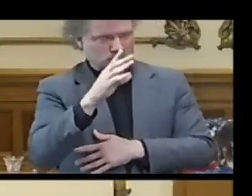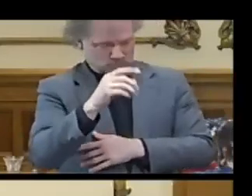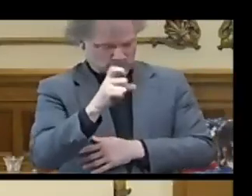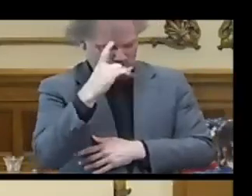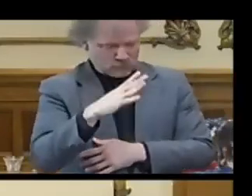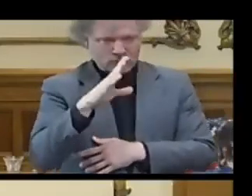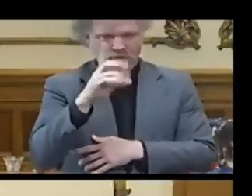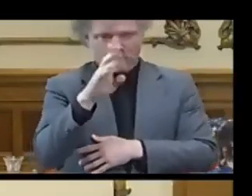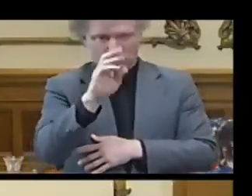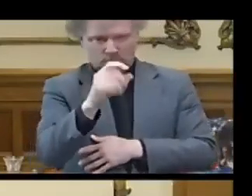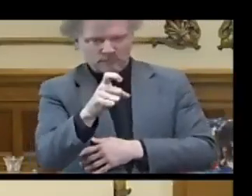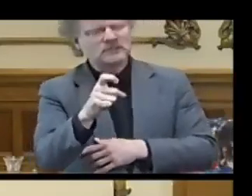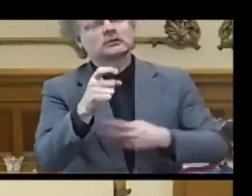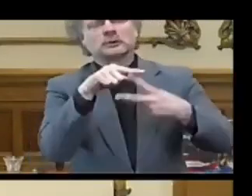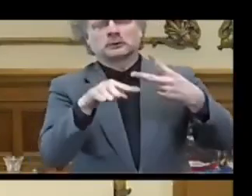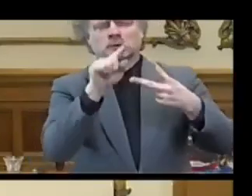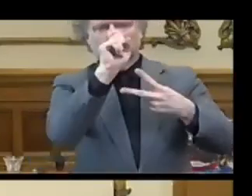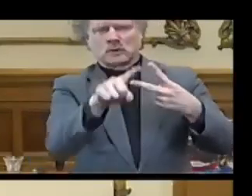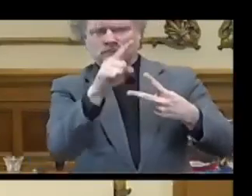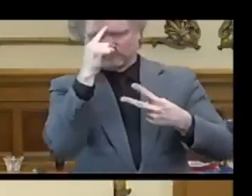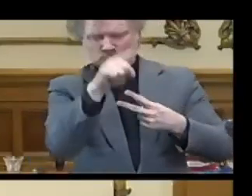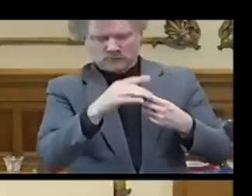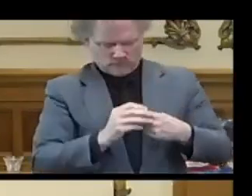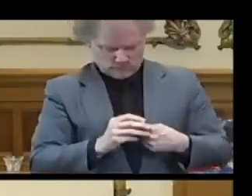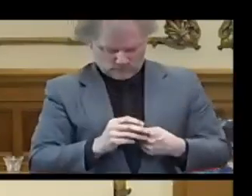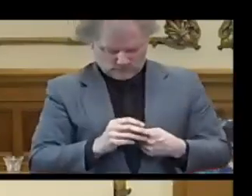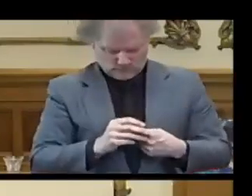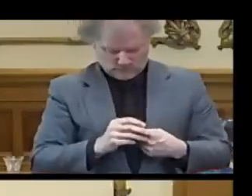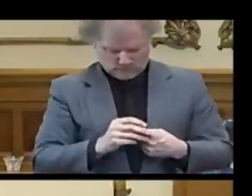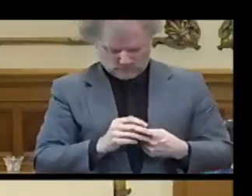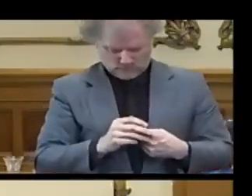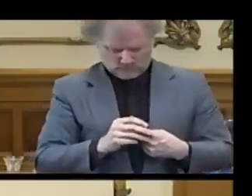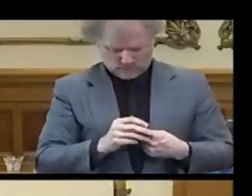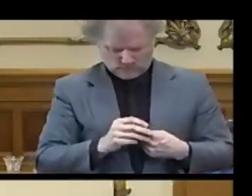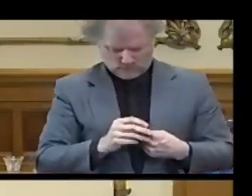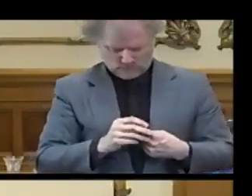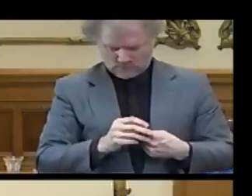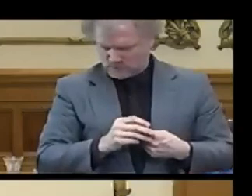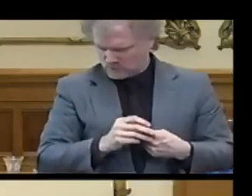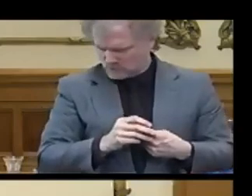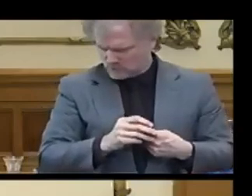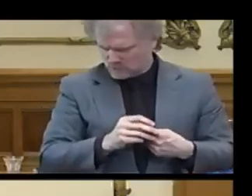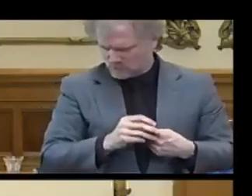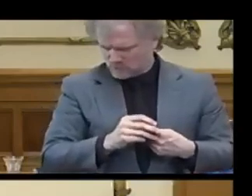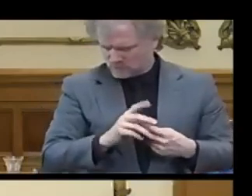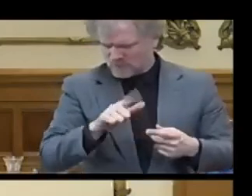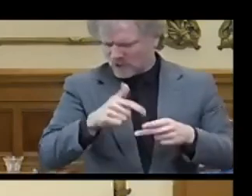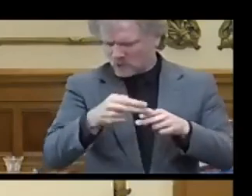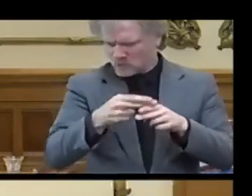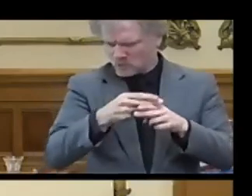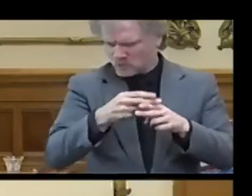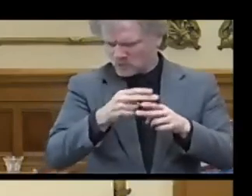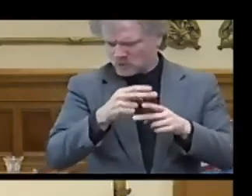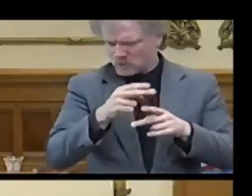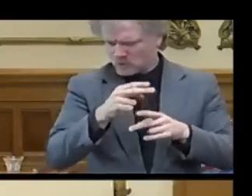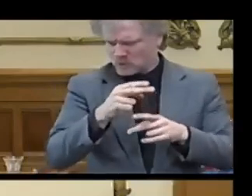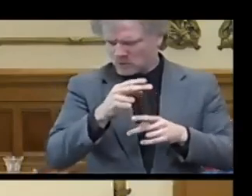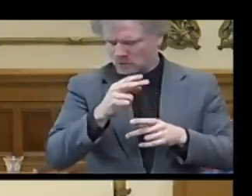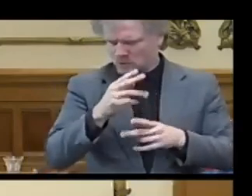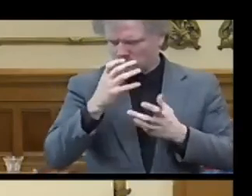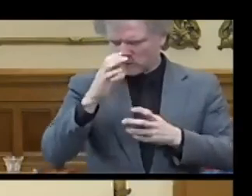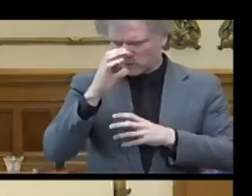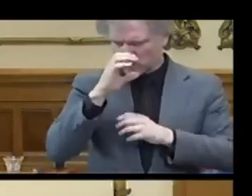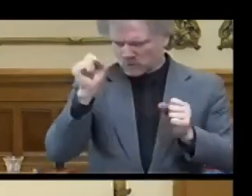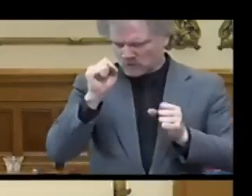two questions for you. One on education. If reelected, how soon would you appoint the superintendent of